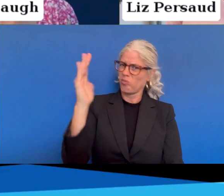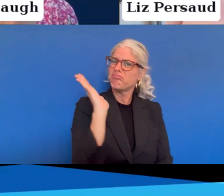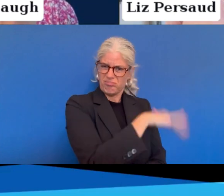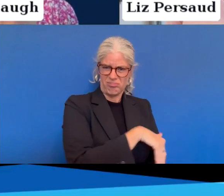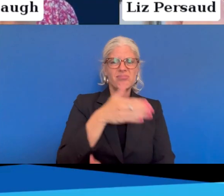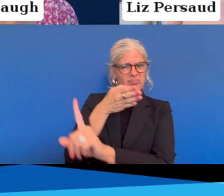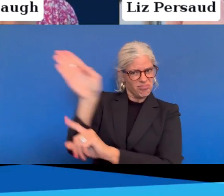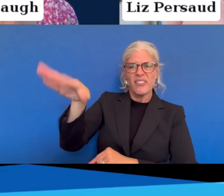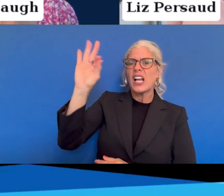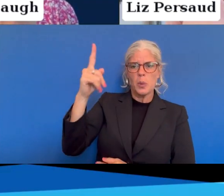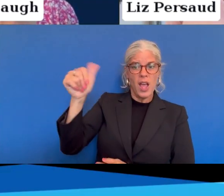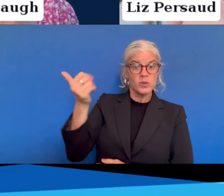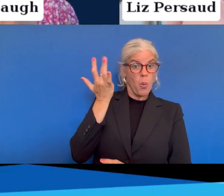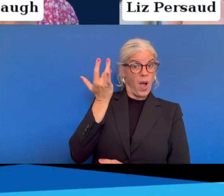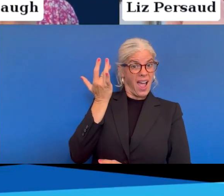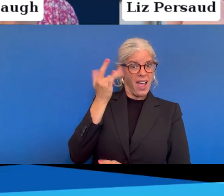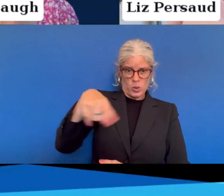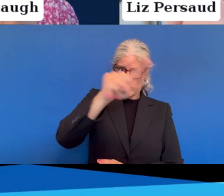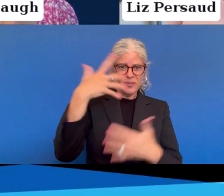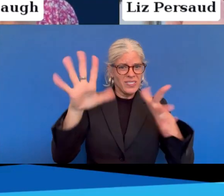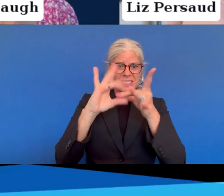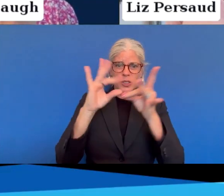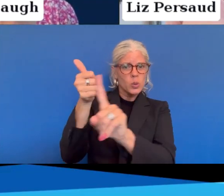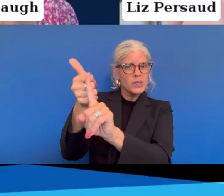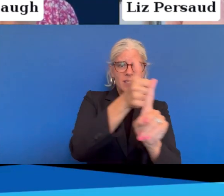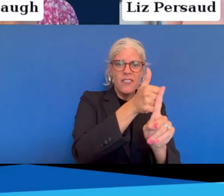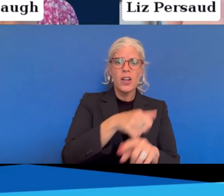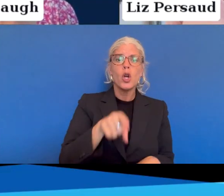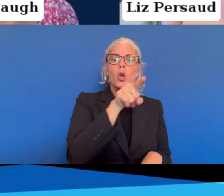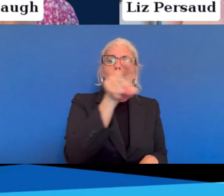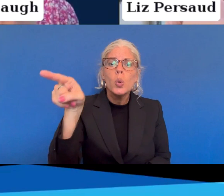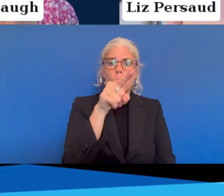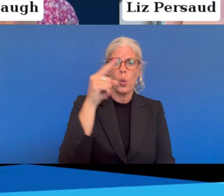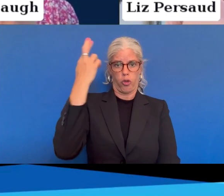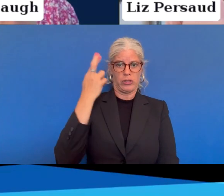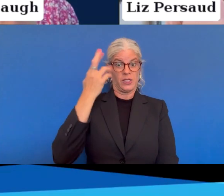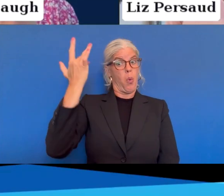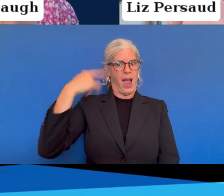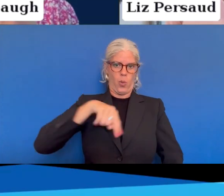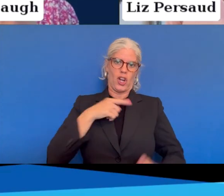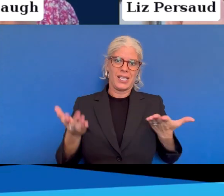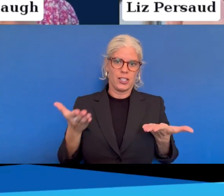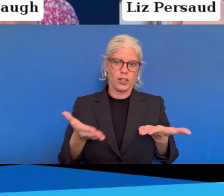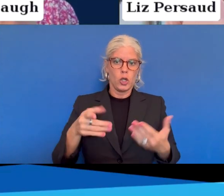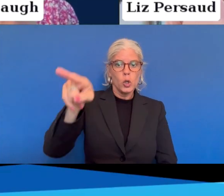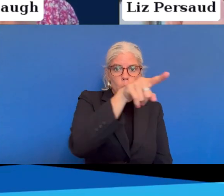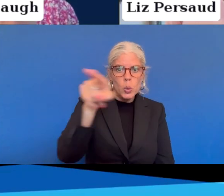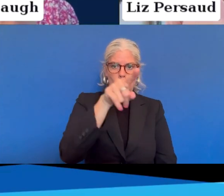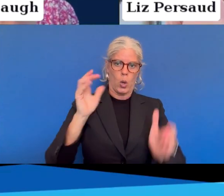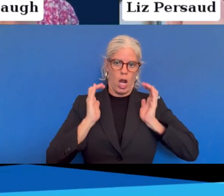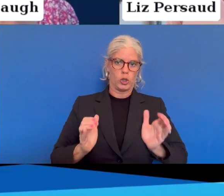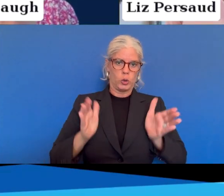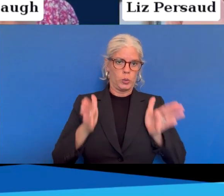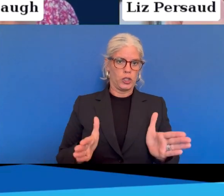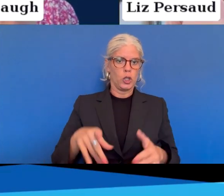needs, find somebody else, because as you guys said it, you absolutely are the reason that we're all